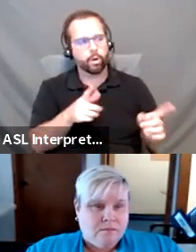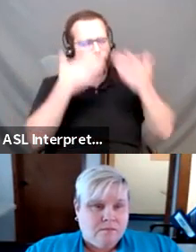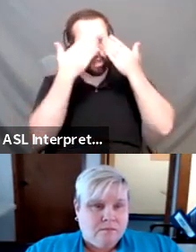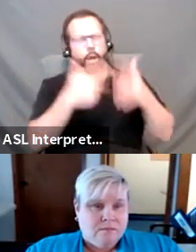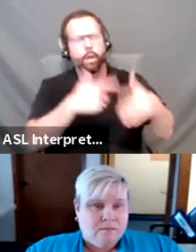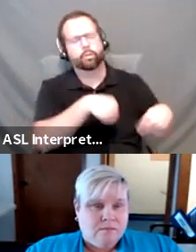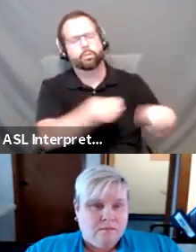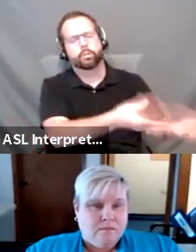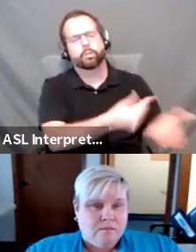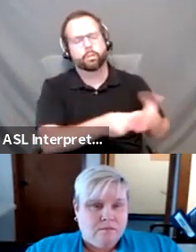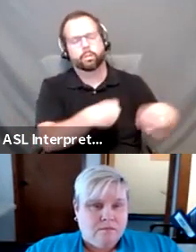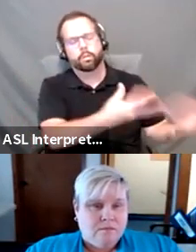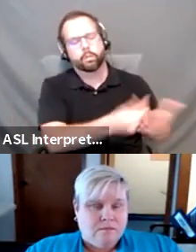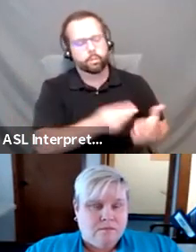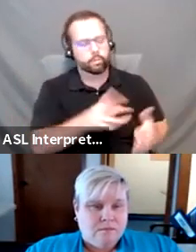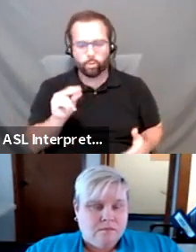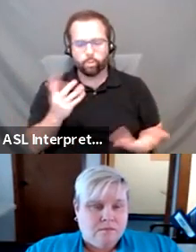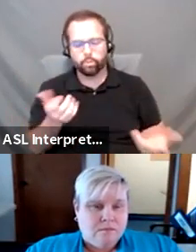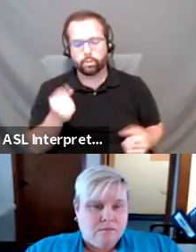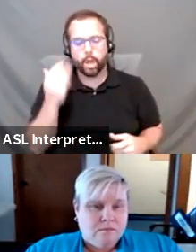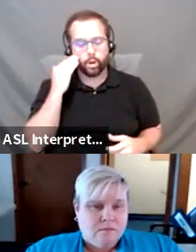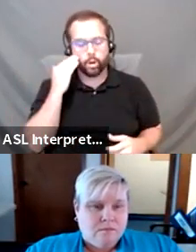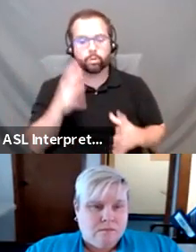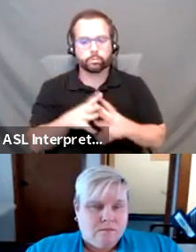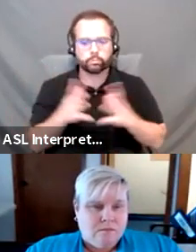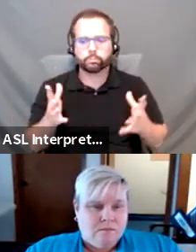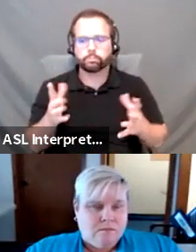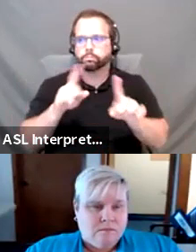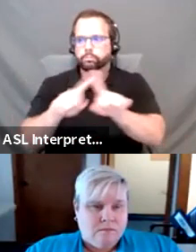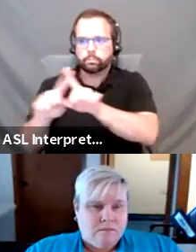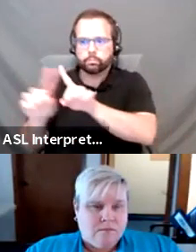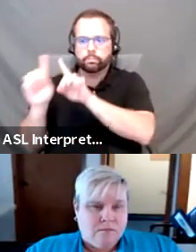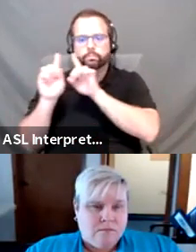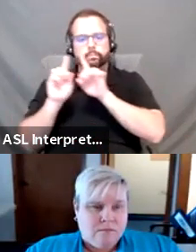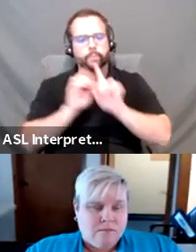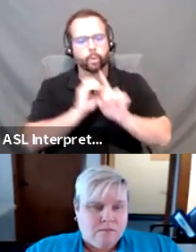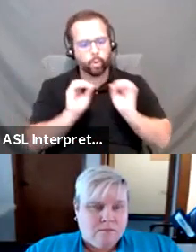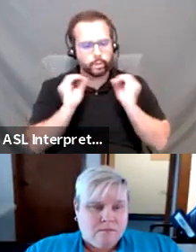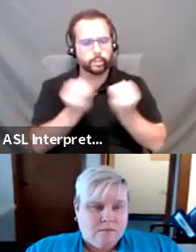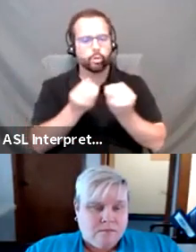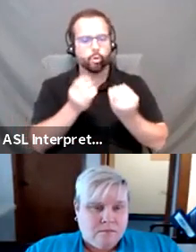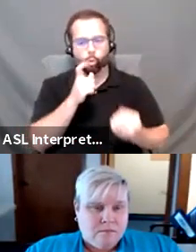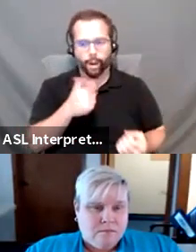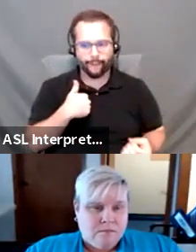steeped in the independent living philosophy have had a struggle with that with their boards of directors.